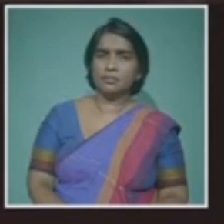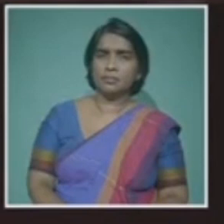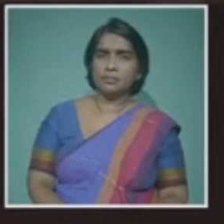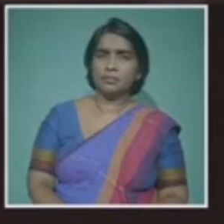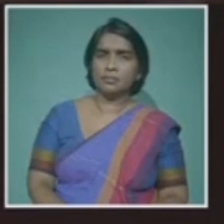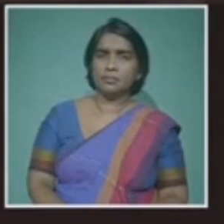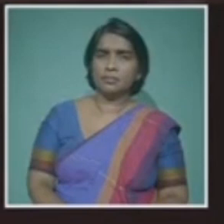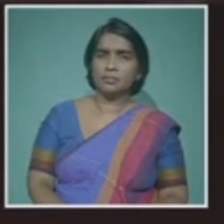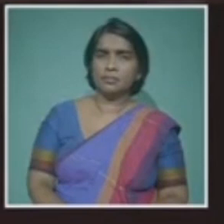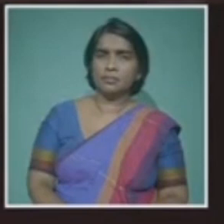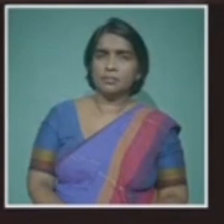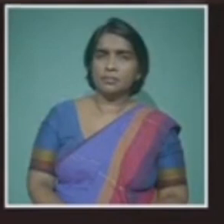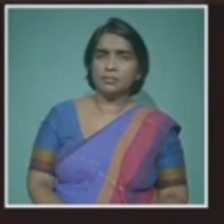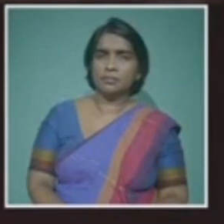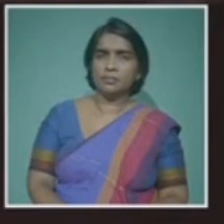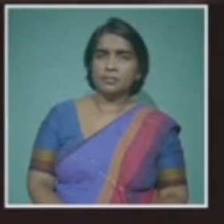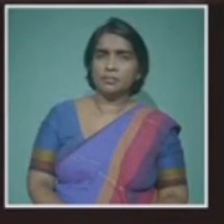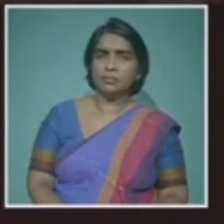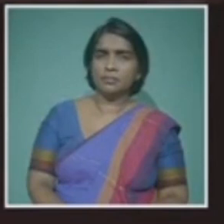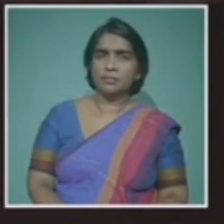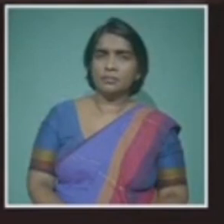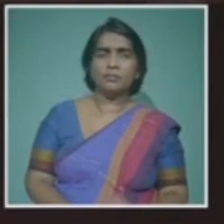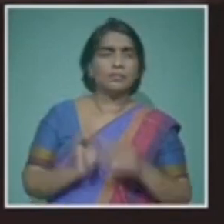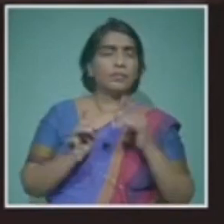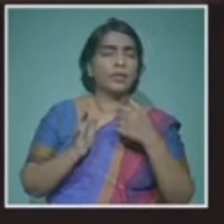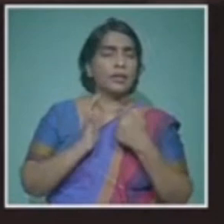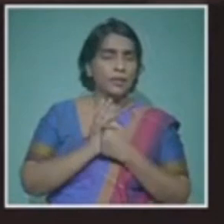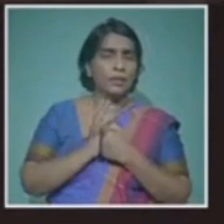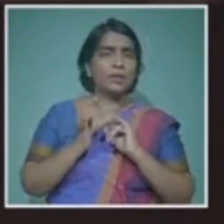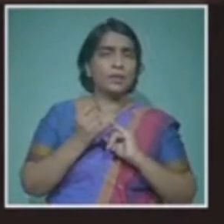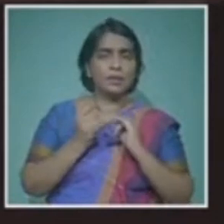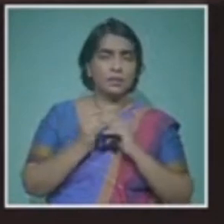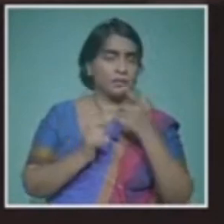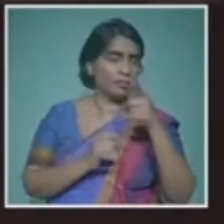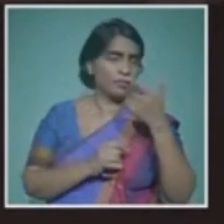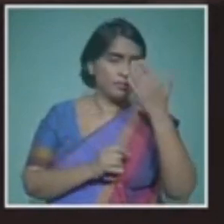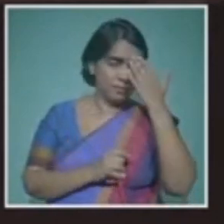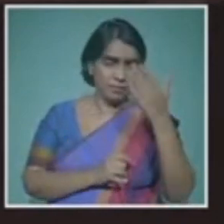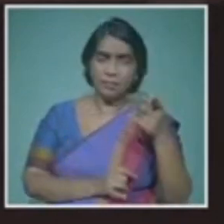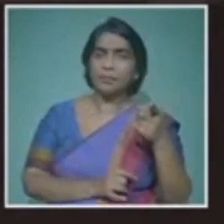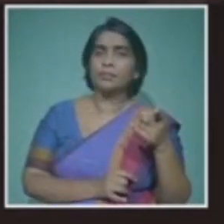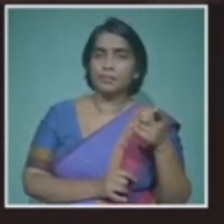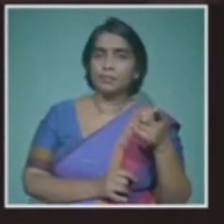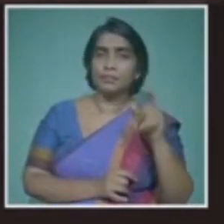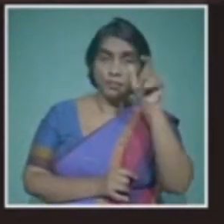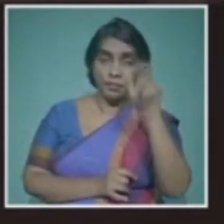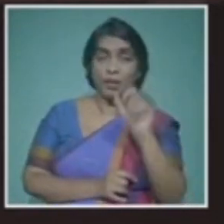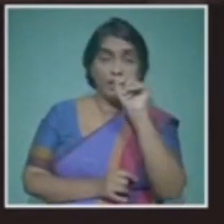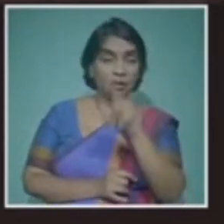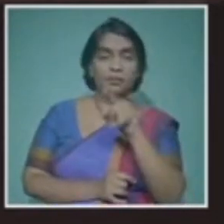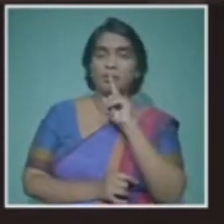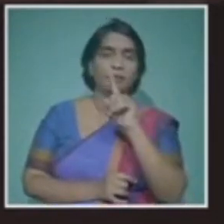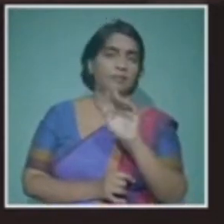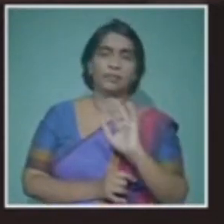Okay, we will, Honorable Sanjeev Edirimana, please do not talk about a person who is not in,